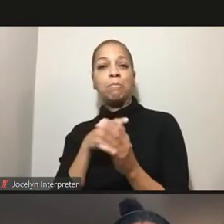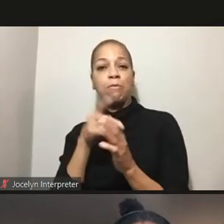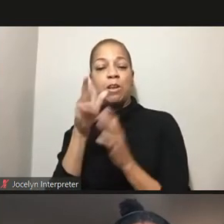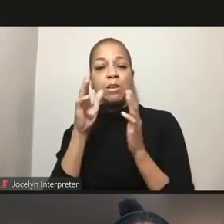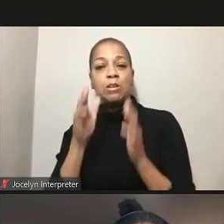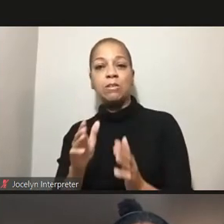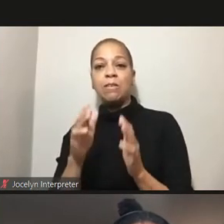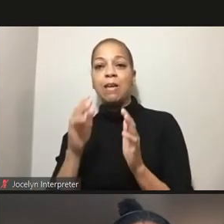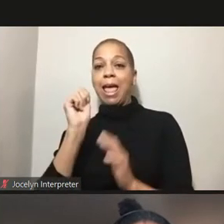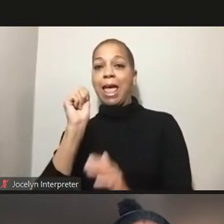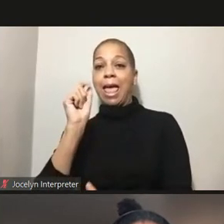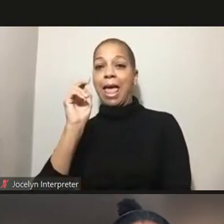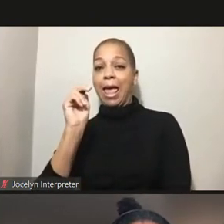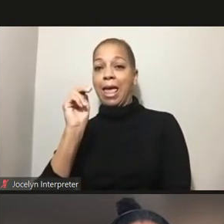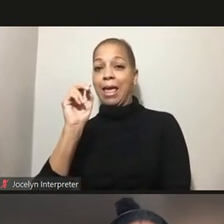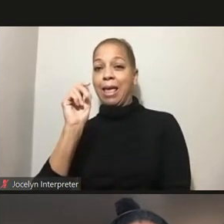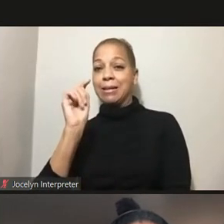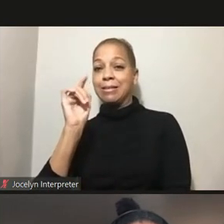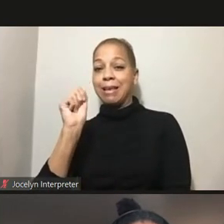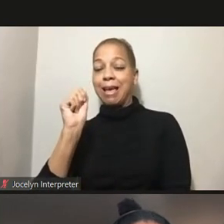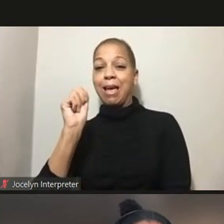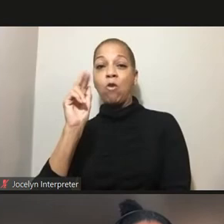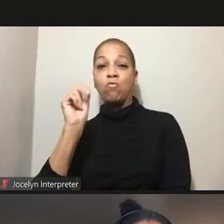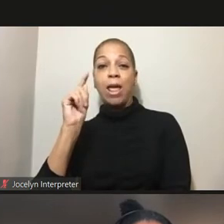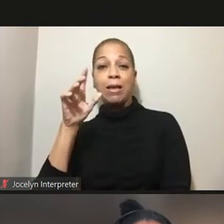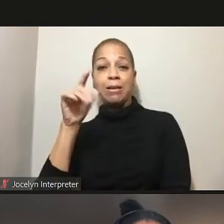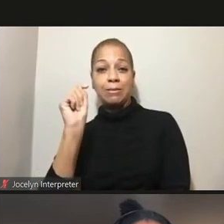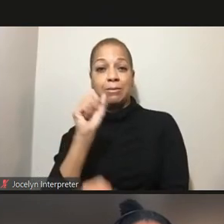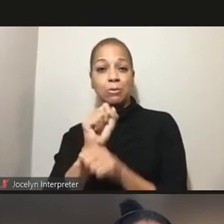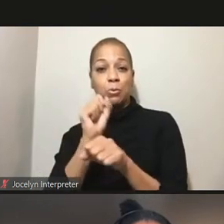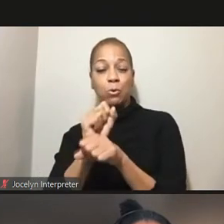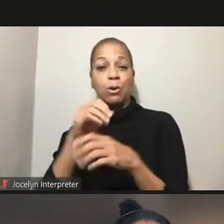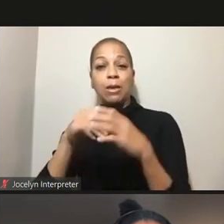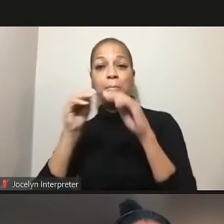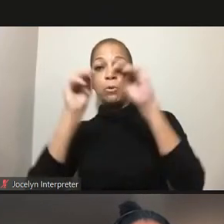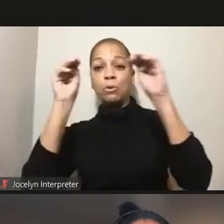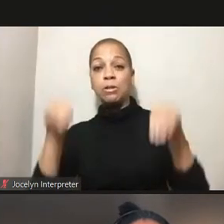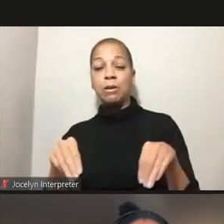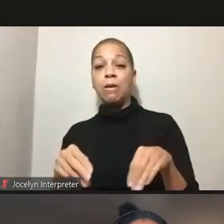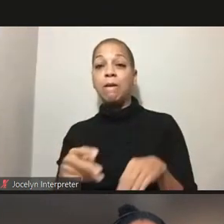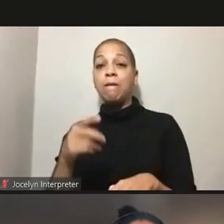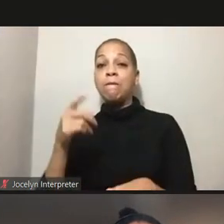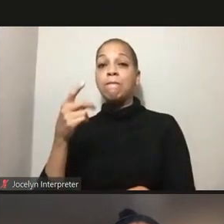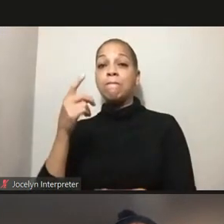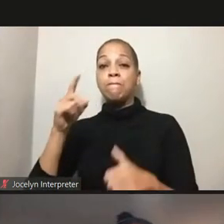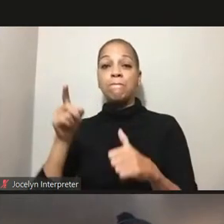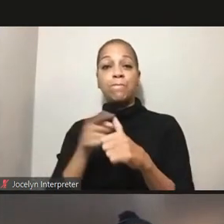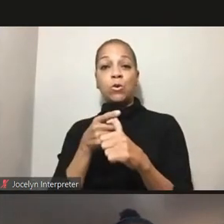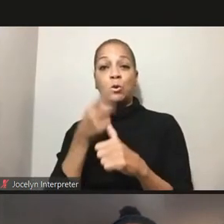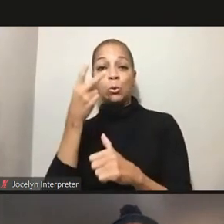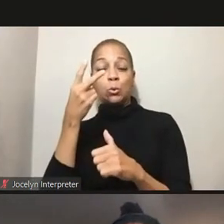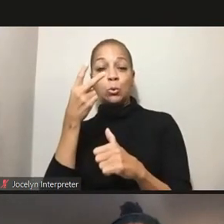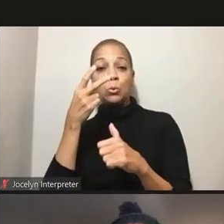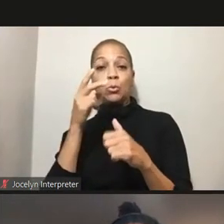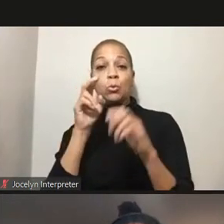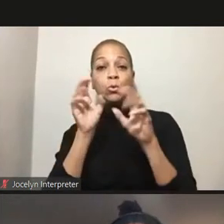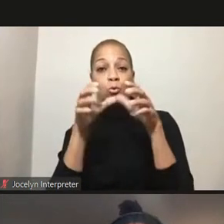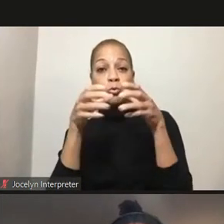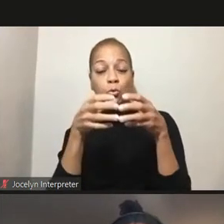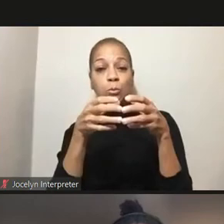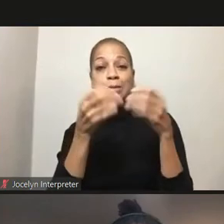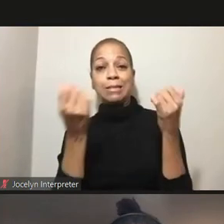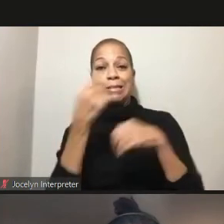work in museums. The first two panels, today and on January 21st, will